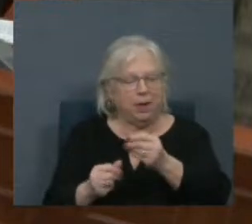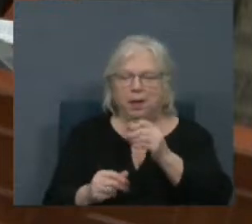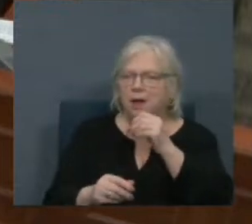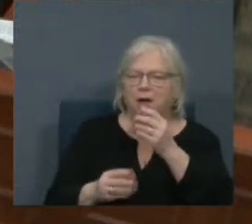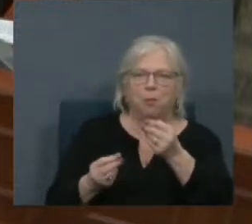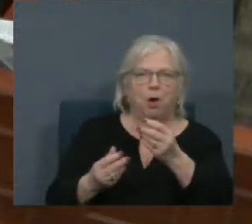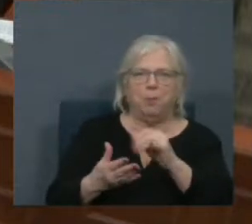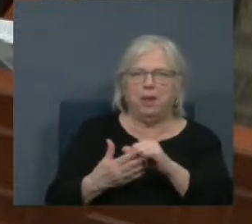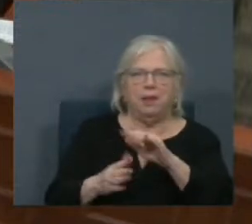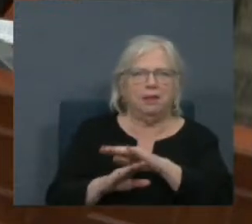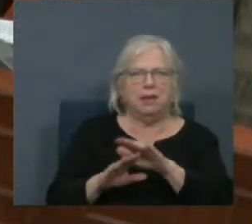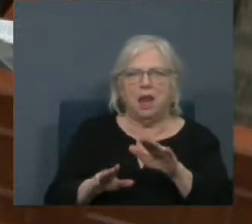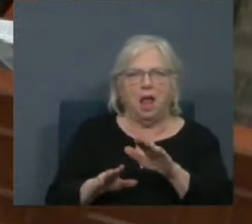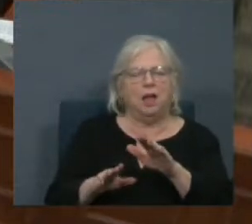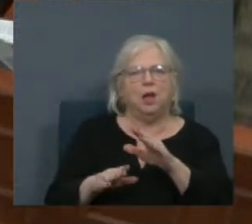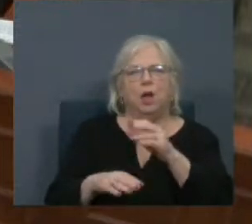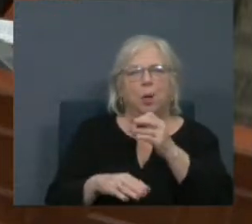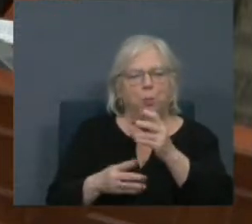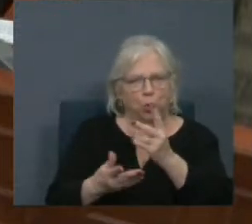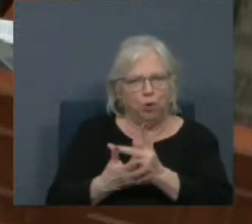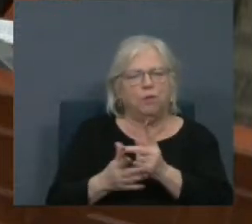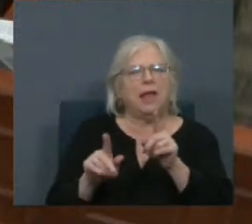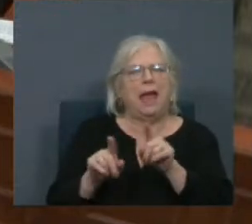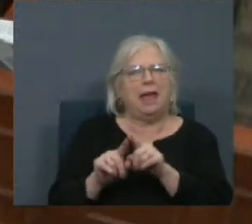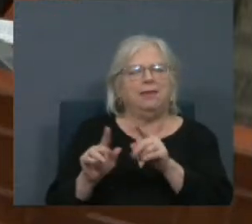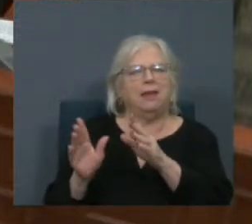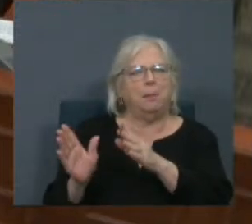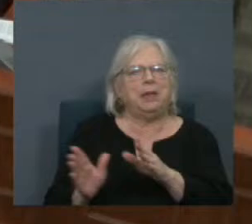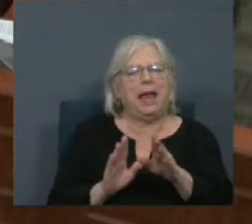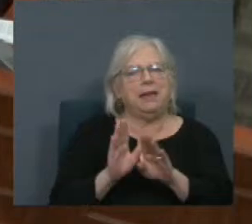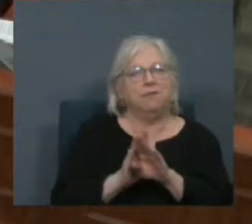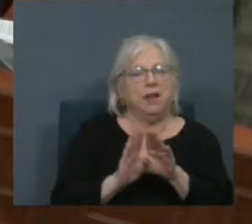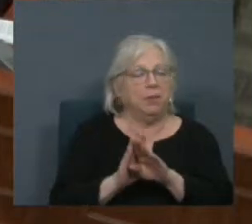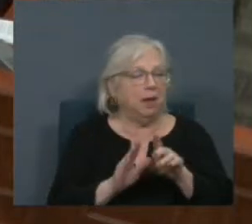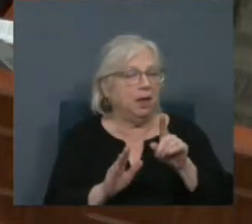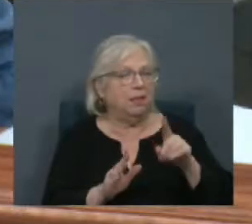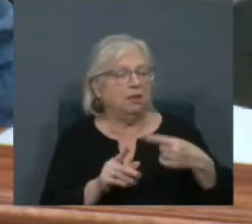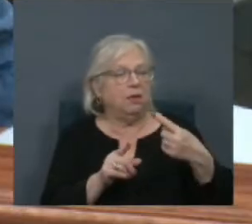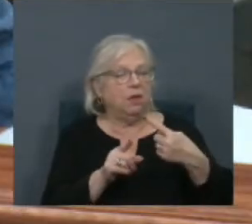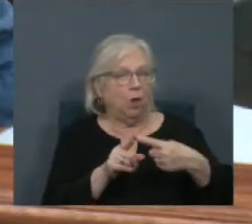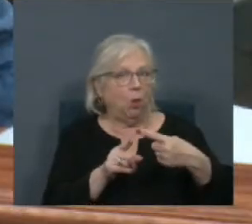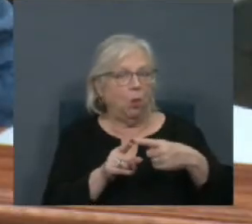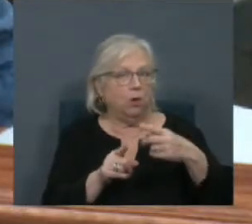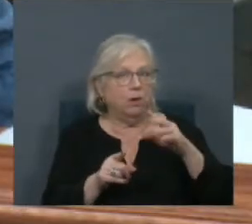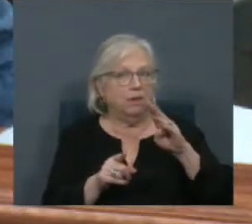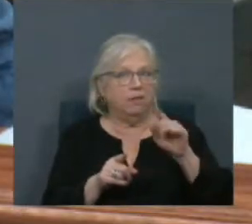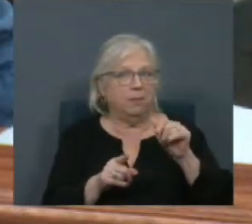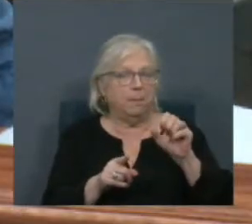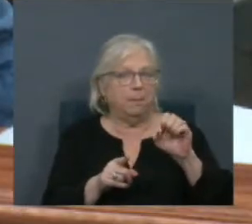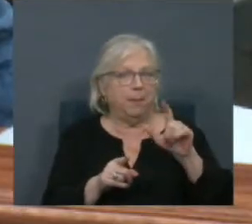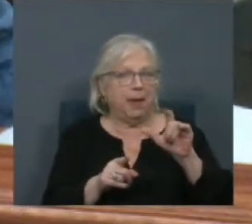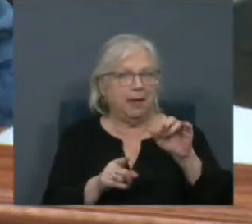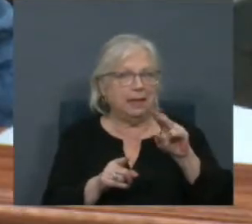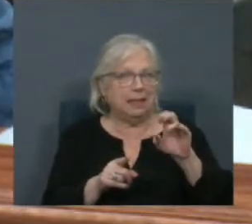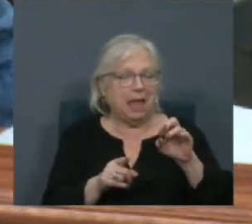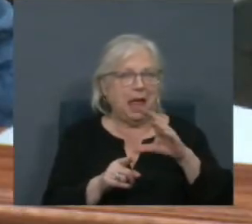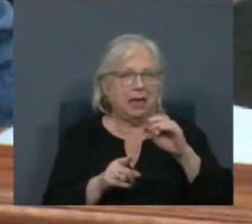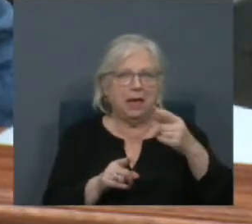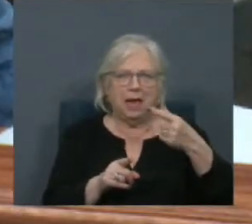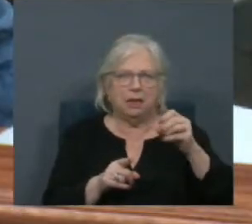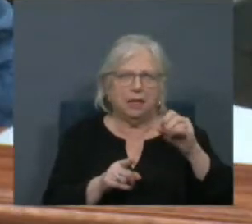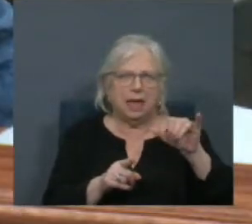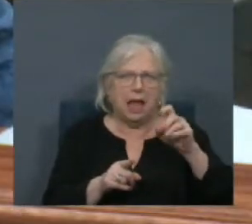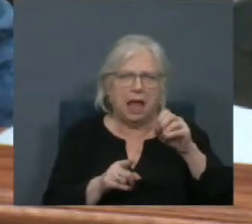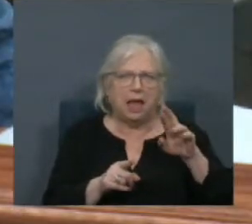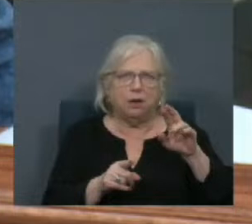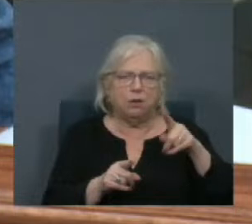been approved as a planned development, no, ma'am. And this is on the corner of Baseline and Gower Springs. It's also a service